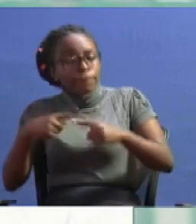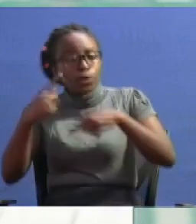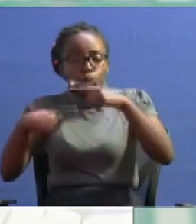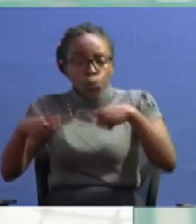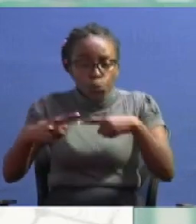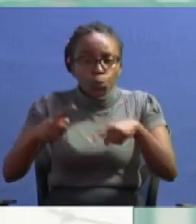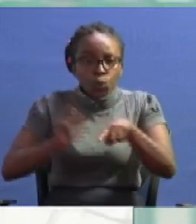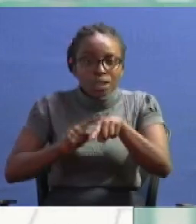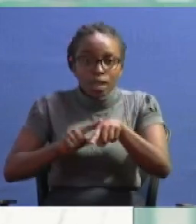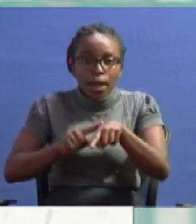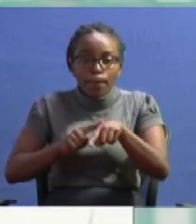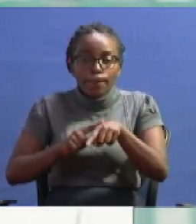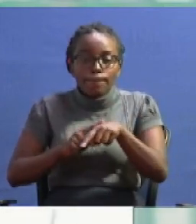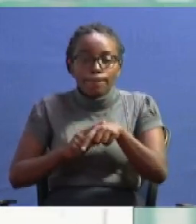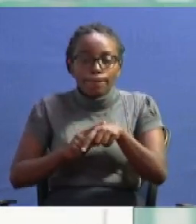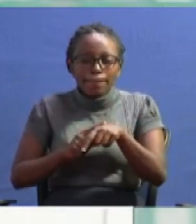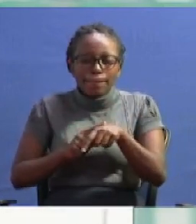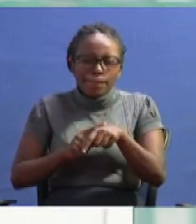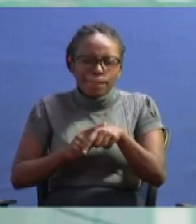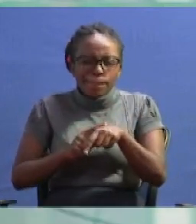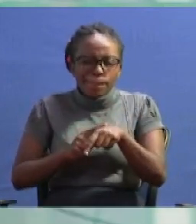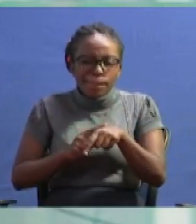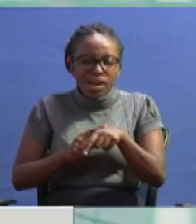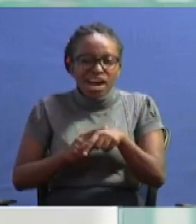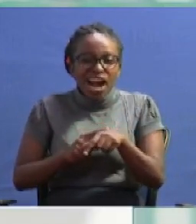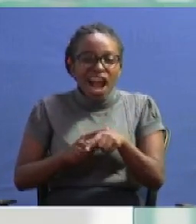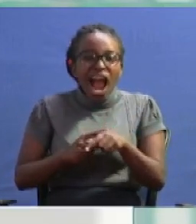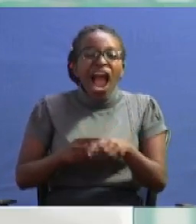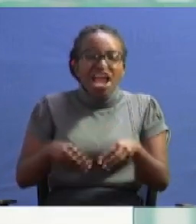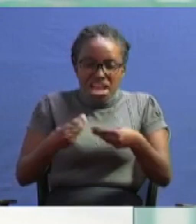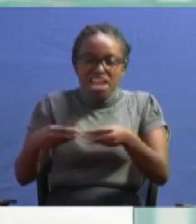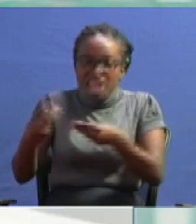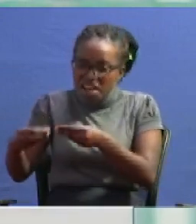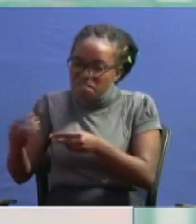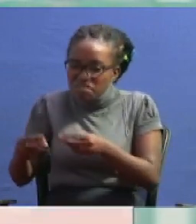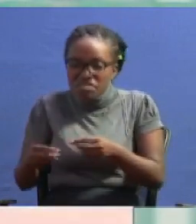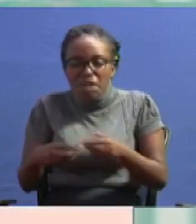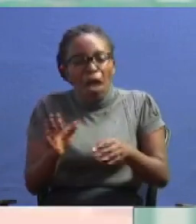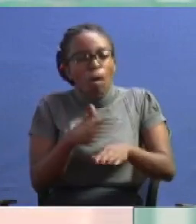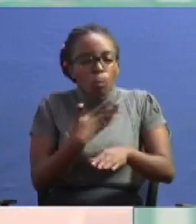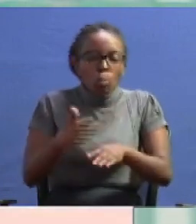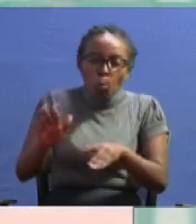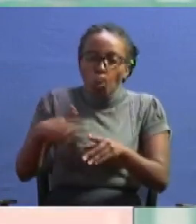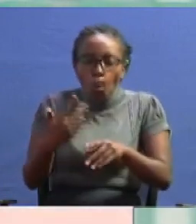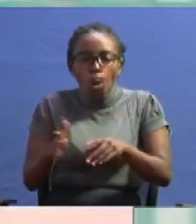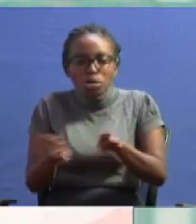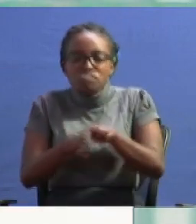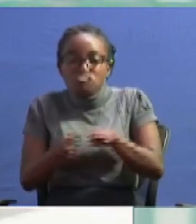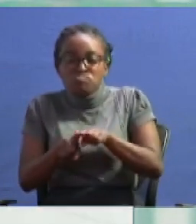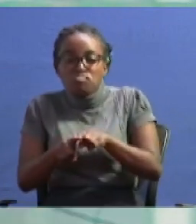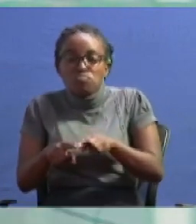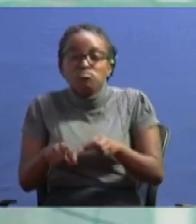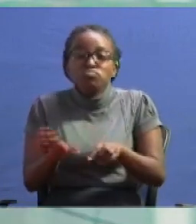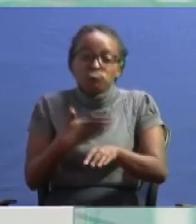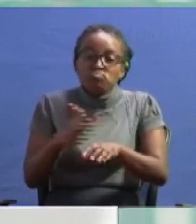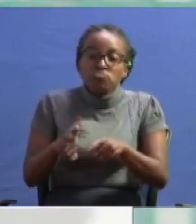now, mobilize his own, nurture his own, then have them sing the same song. Because William Ruto was smart enough to finance his own